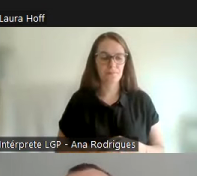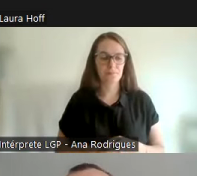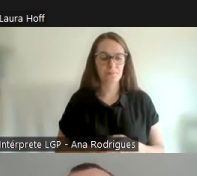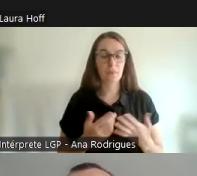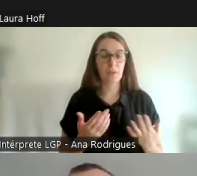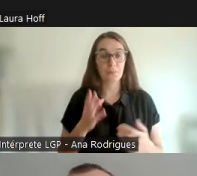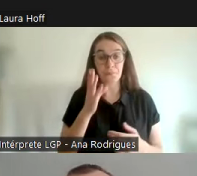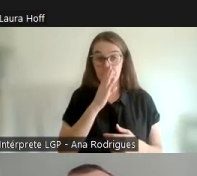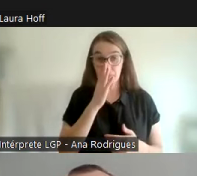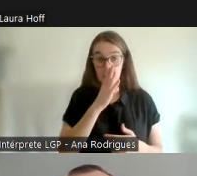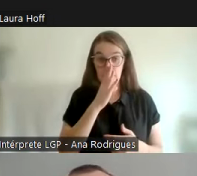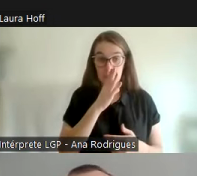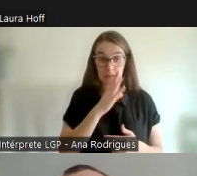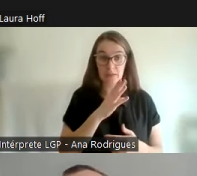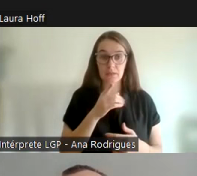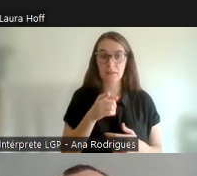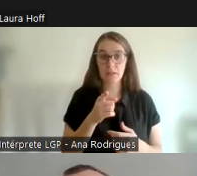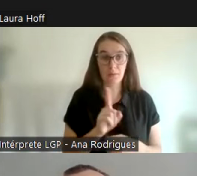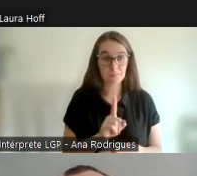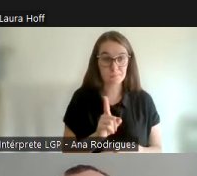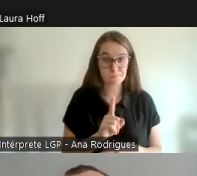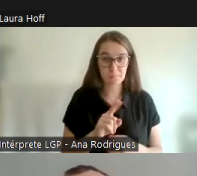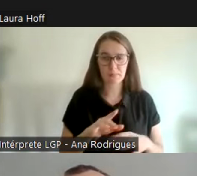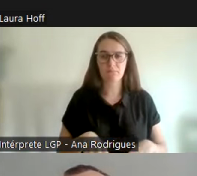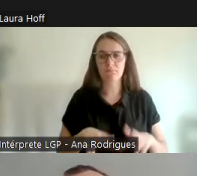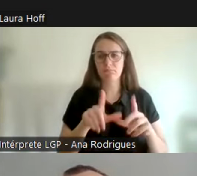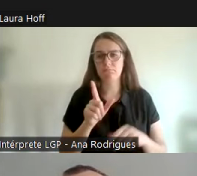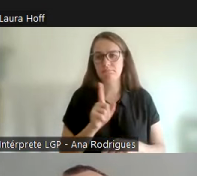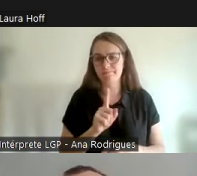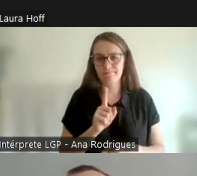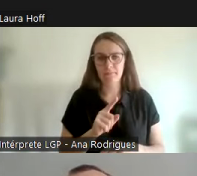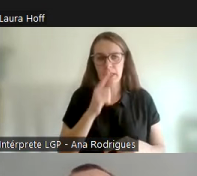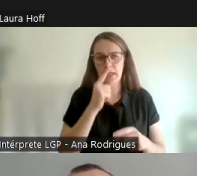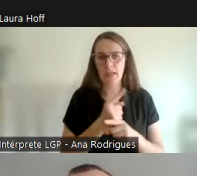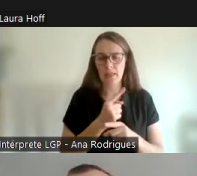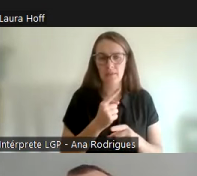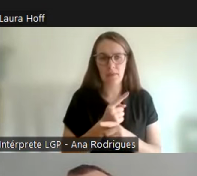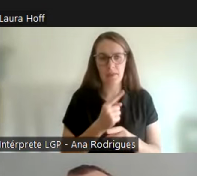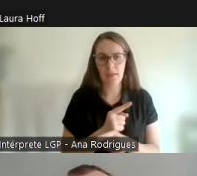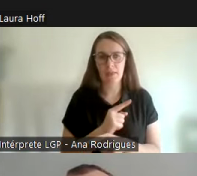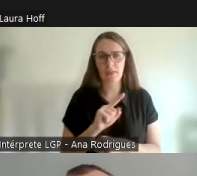there will not be any increase this activity,